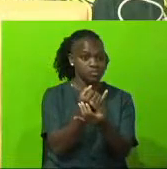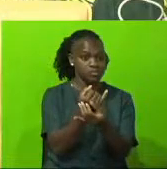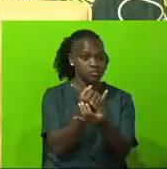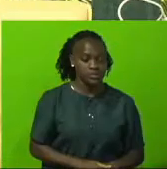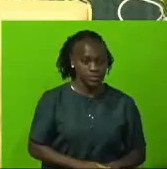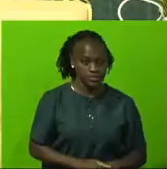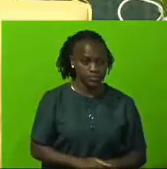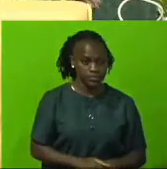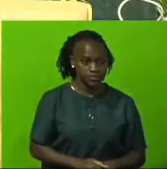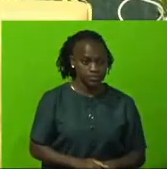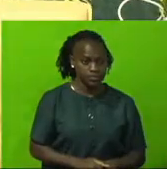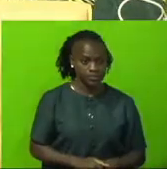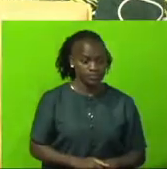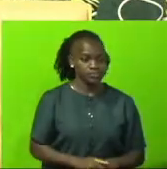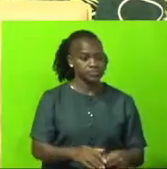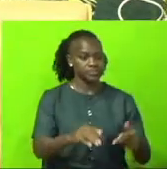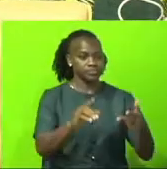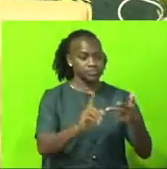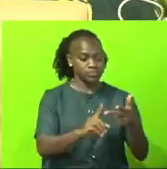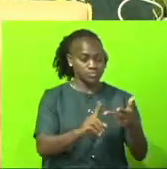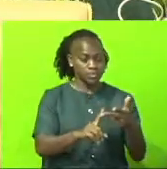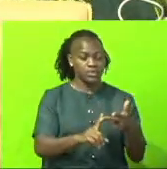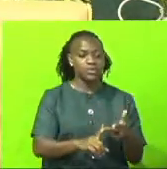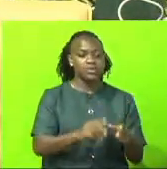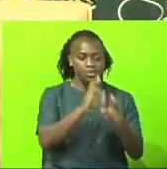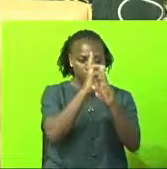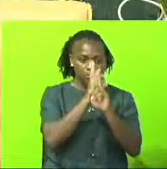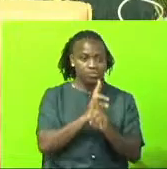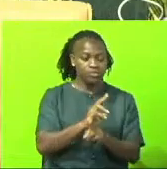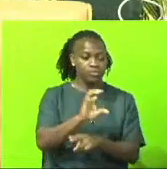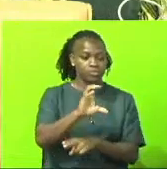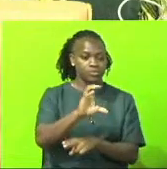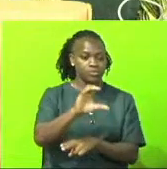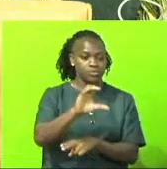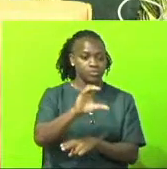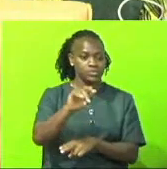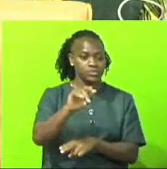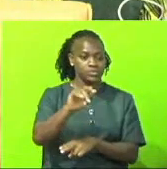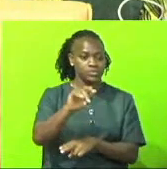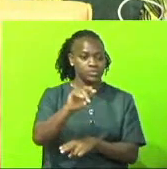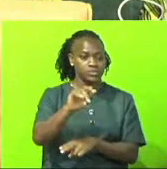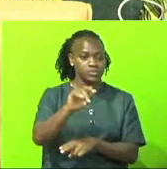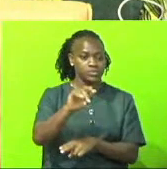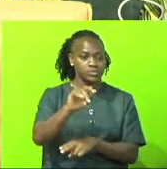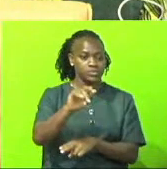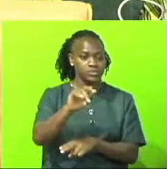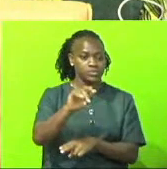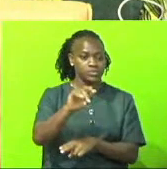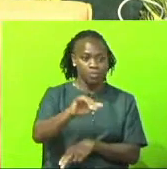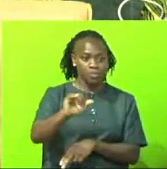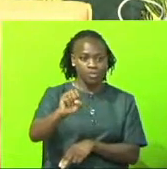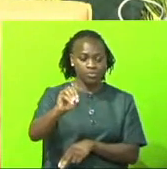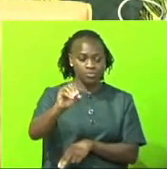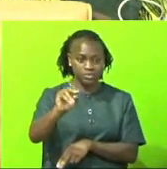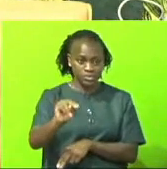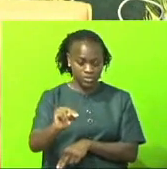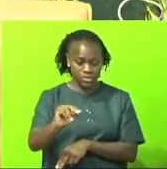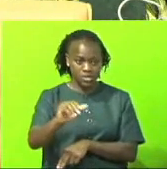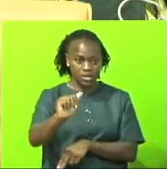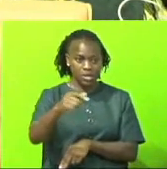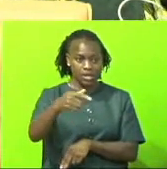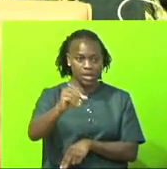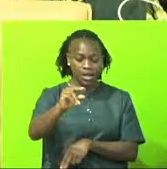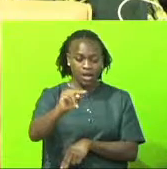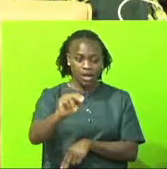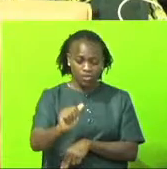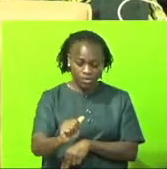The Honorable Cynthia Mamle Morrison, the current Member of Parliament for Agona West constituency in the Central region,